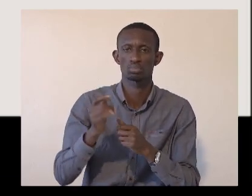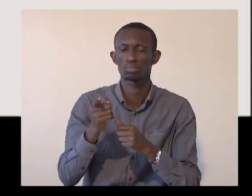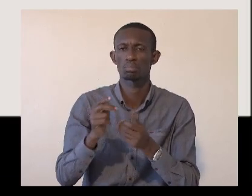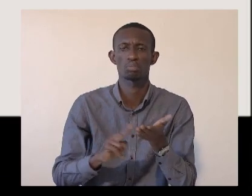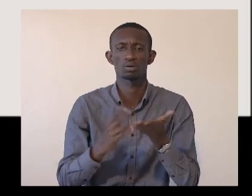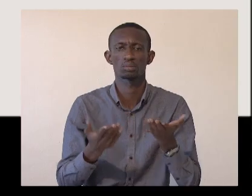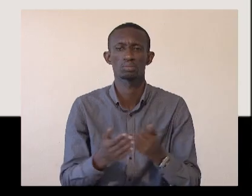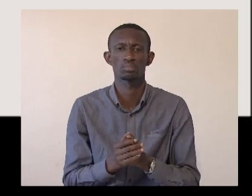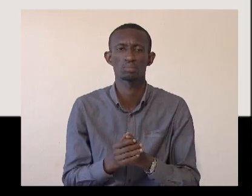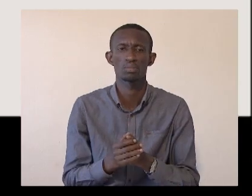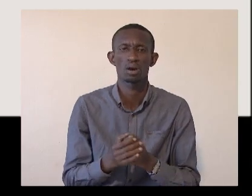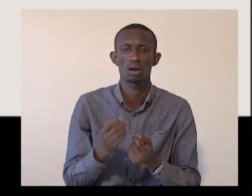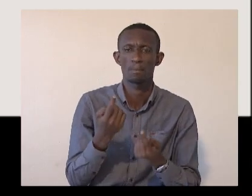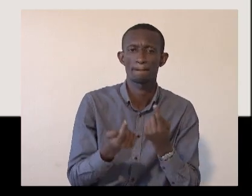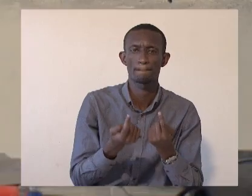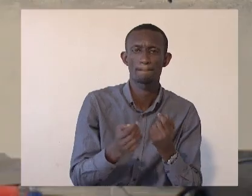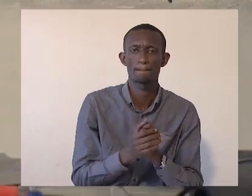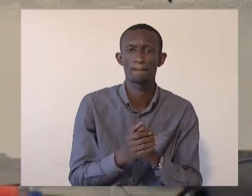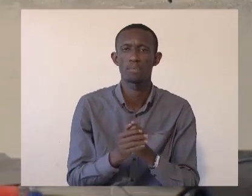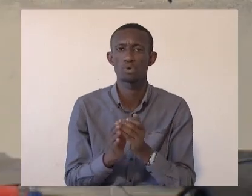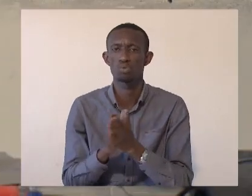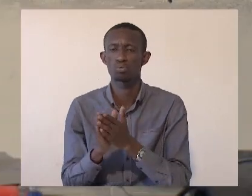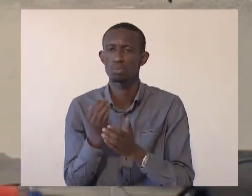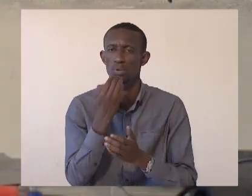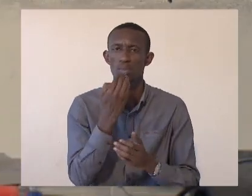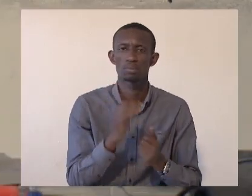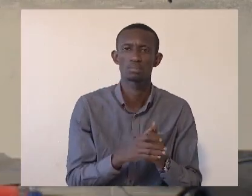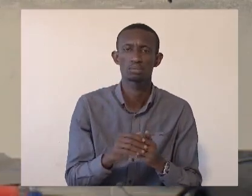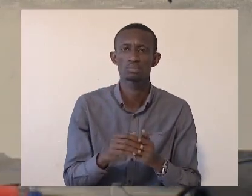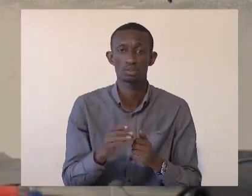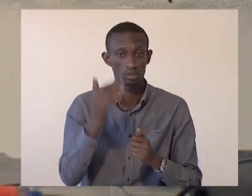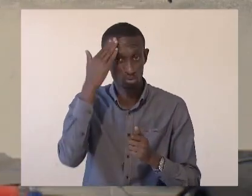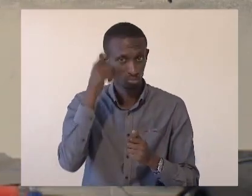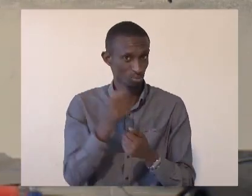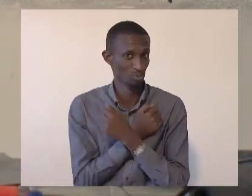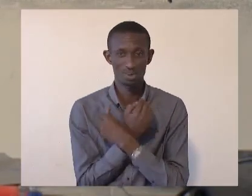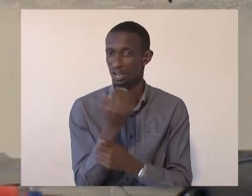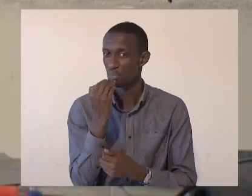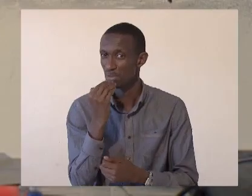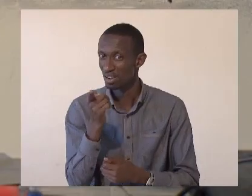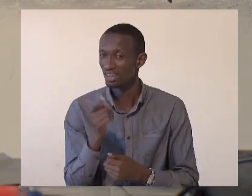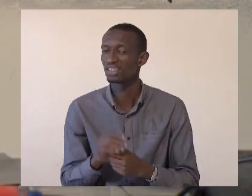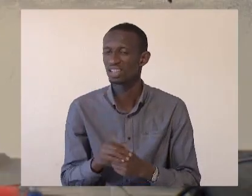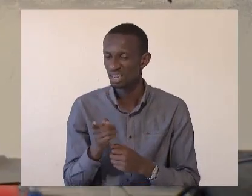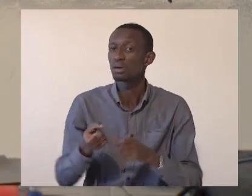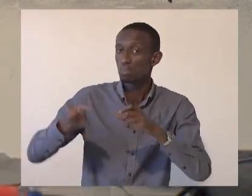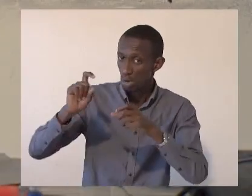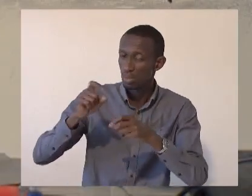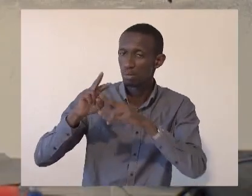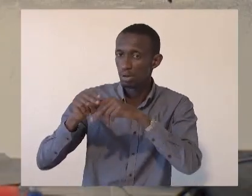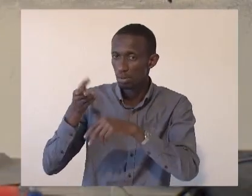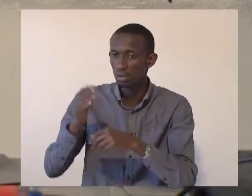in baking powder. I think you like bread, so it is one of the ingredients we